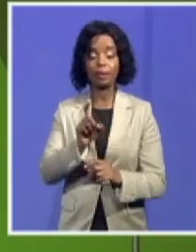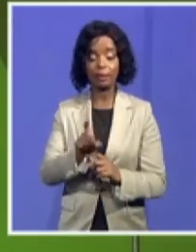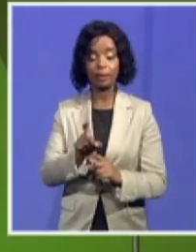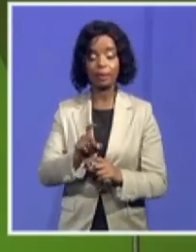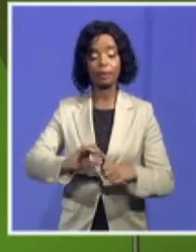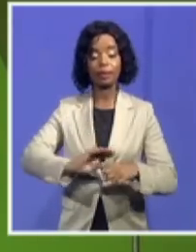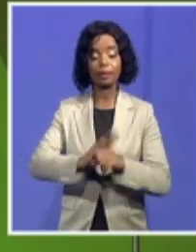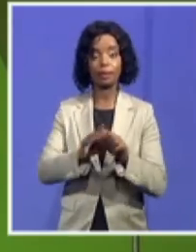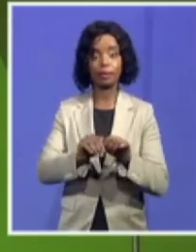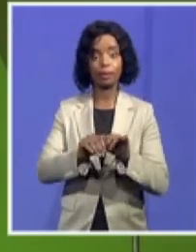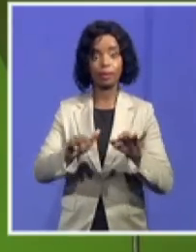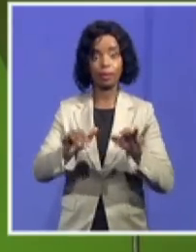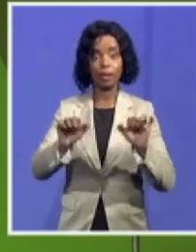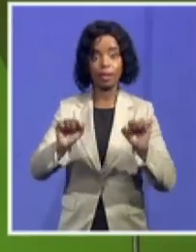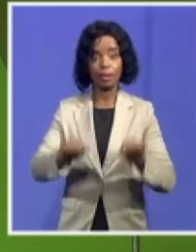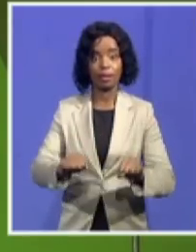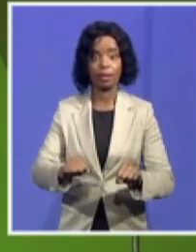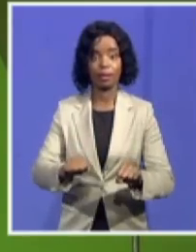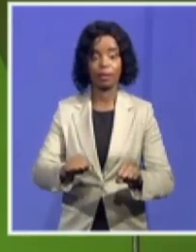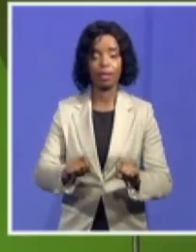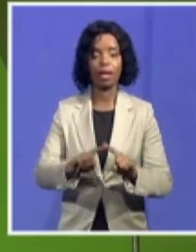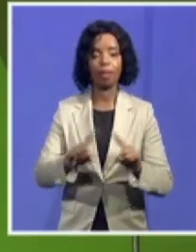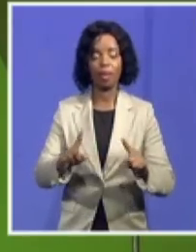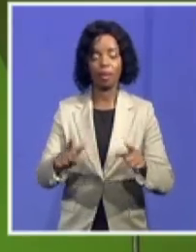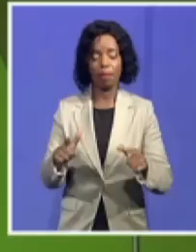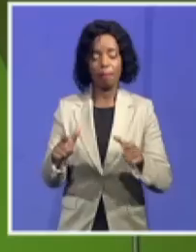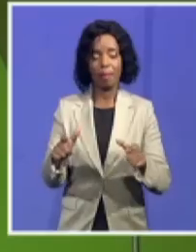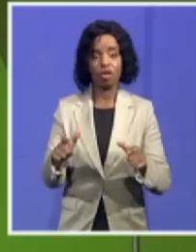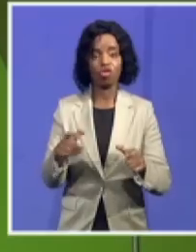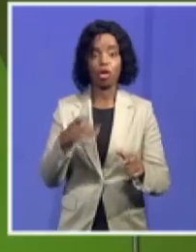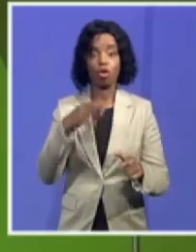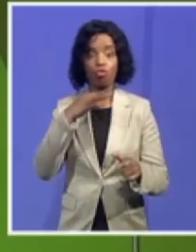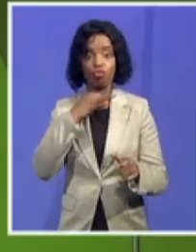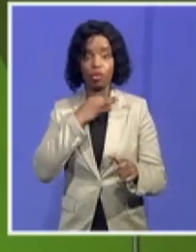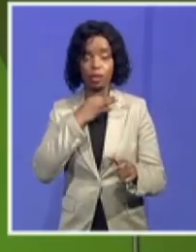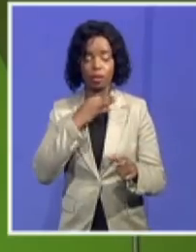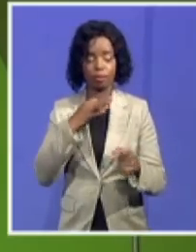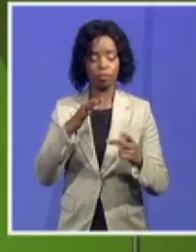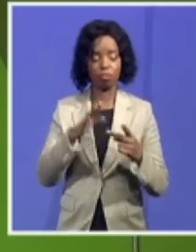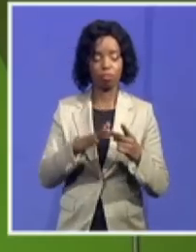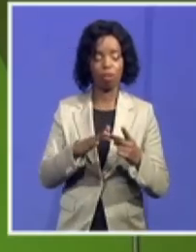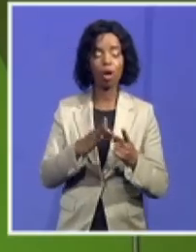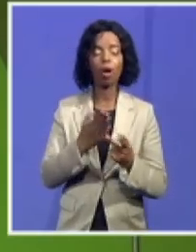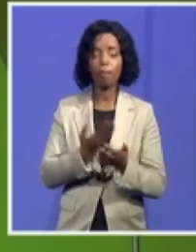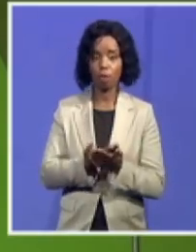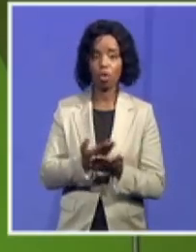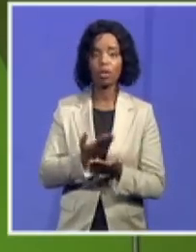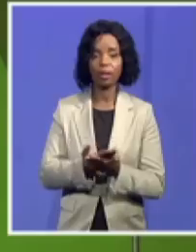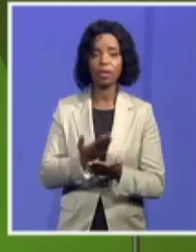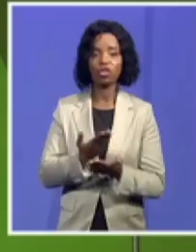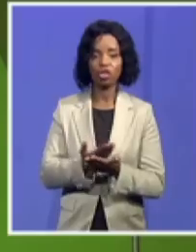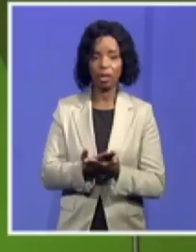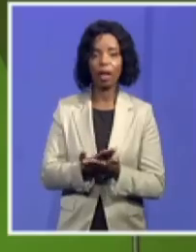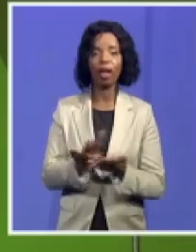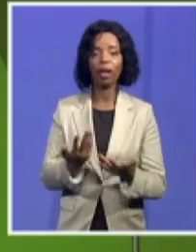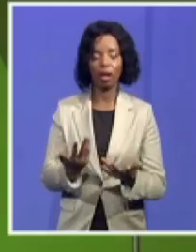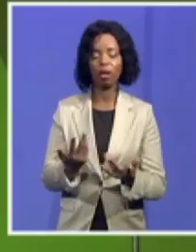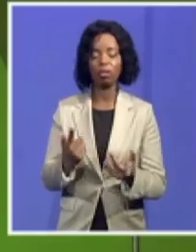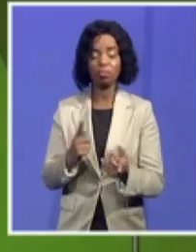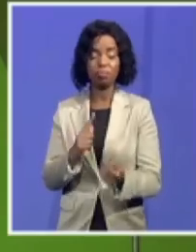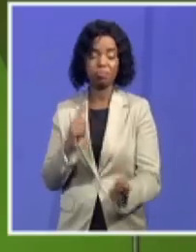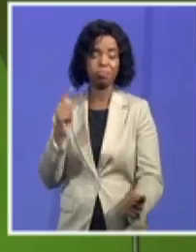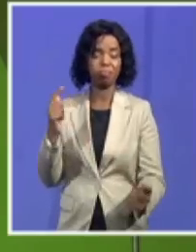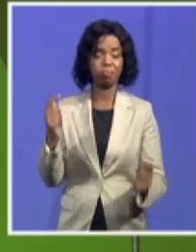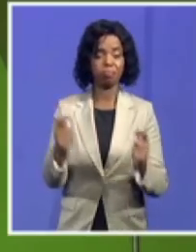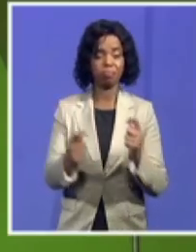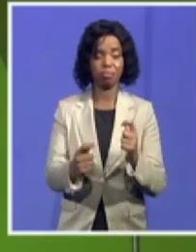risks and potential benefits of rapid technological change,